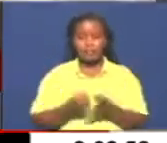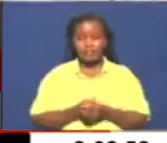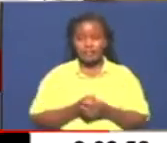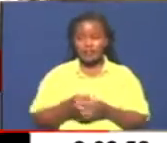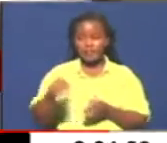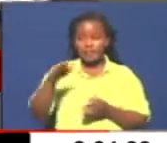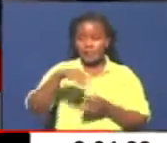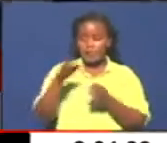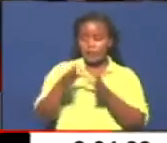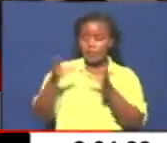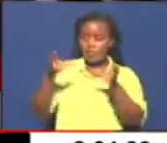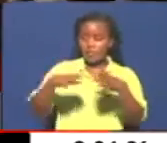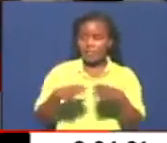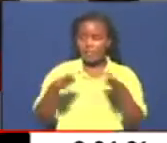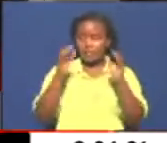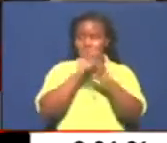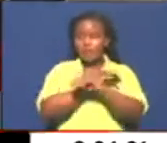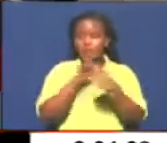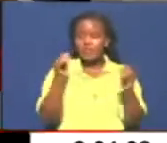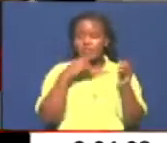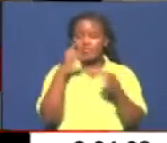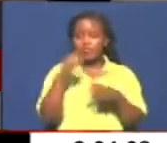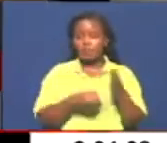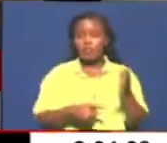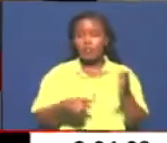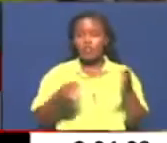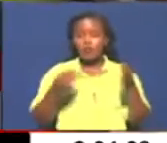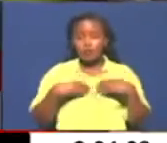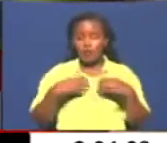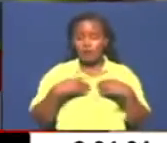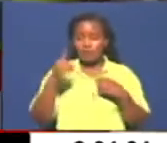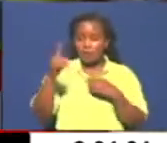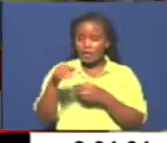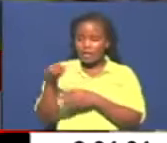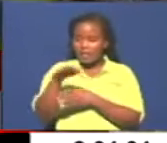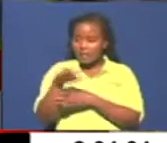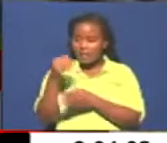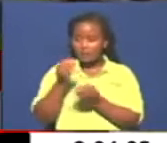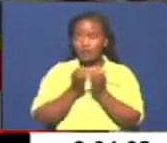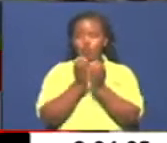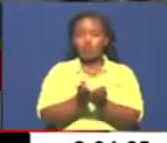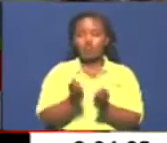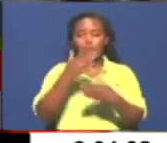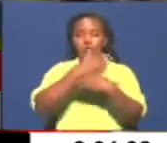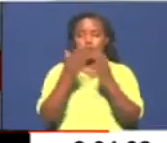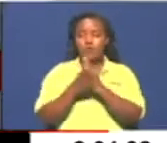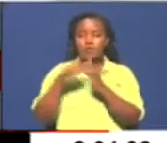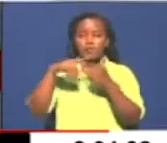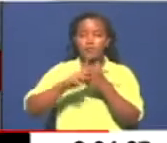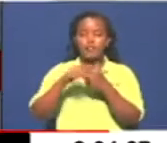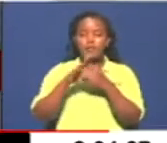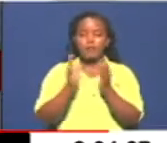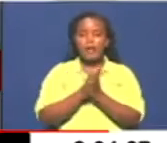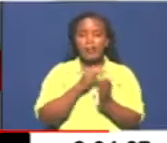Limited, according to the head of state, will provide a one-stop shop for shipbuilding, refit, repair and maintenance.